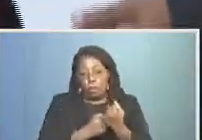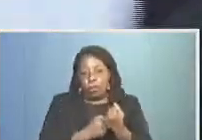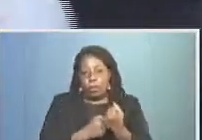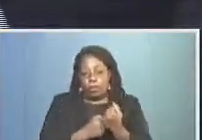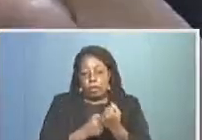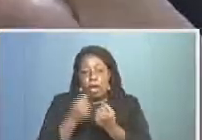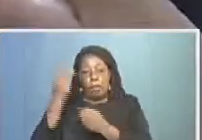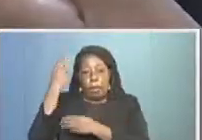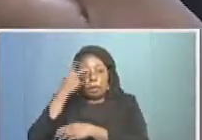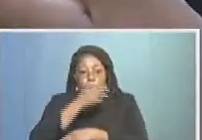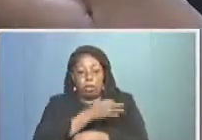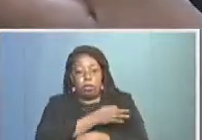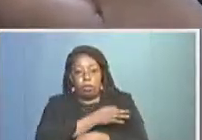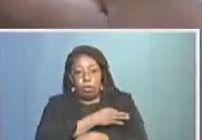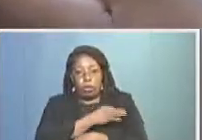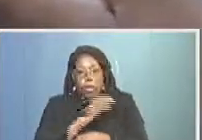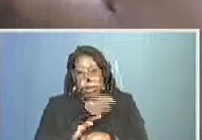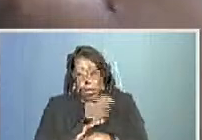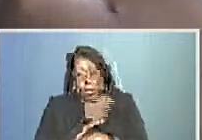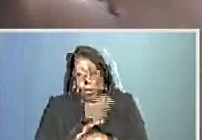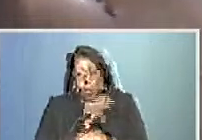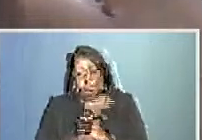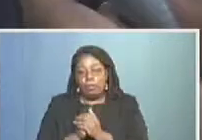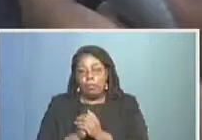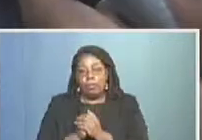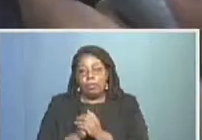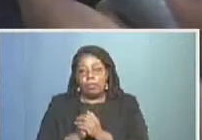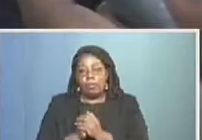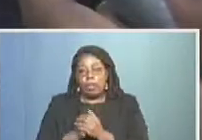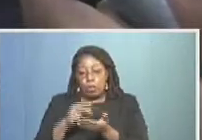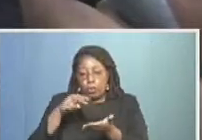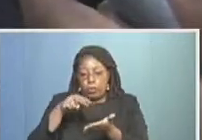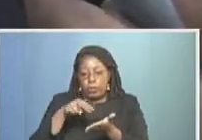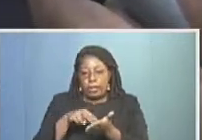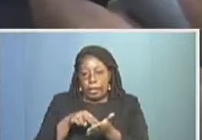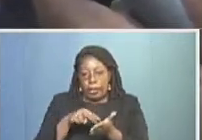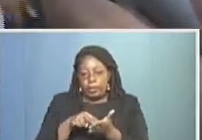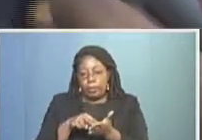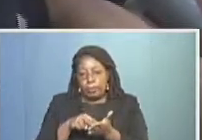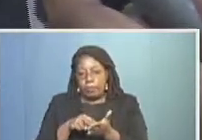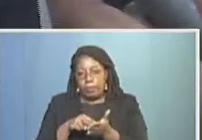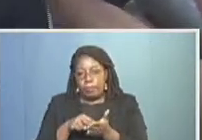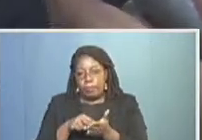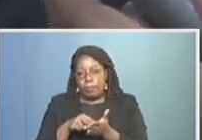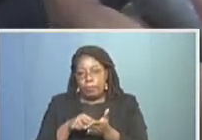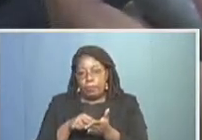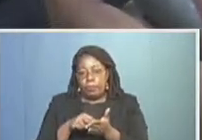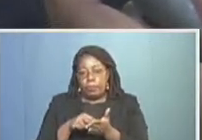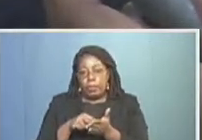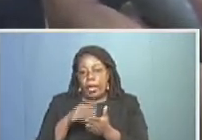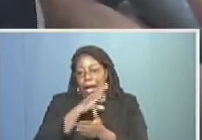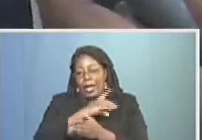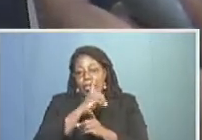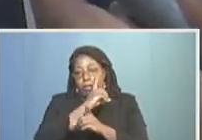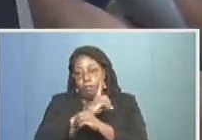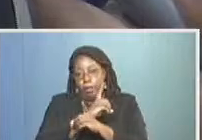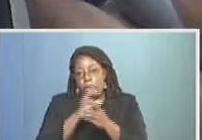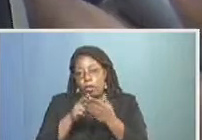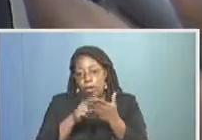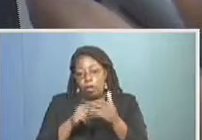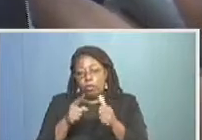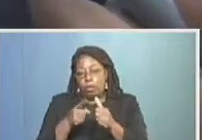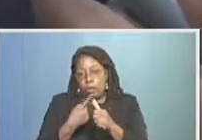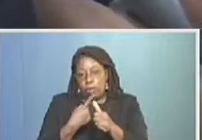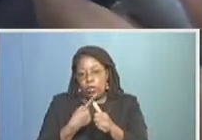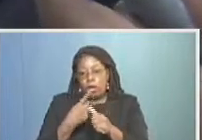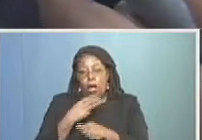Michael Folks and Carl Bethel, who says, to stand his ground, to defend the record, first of